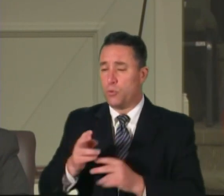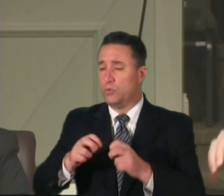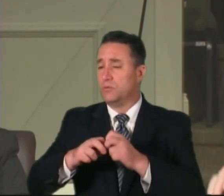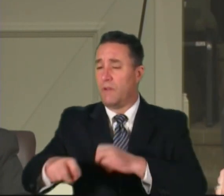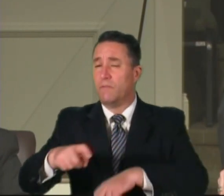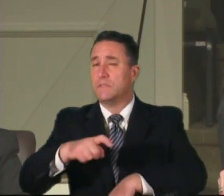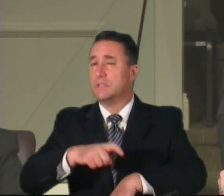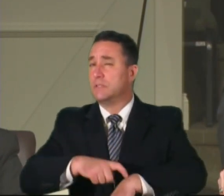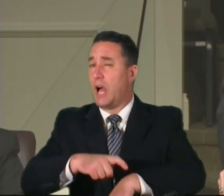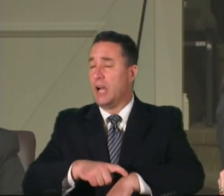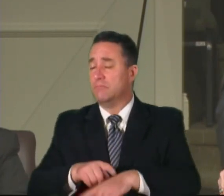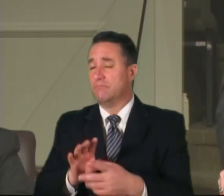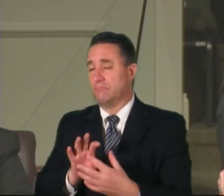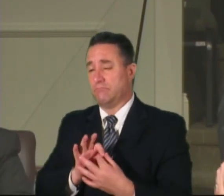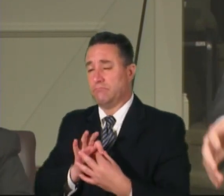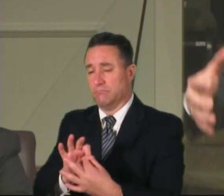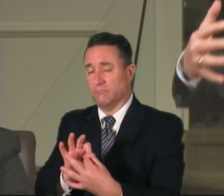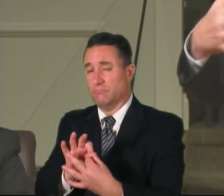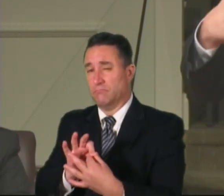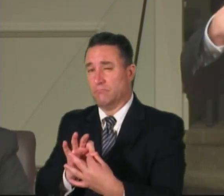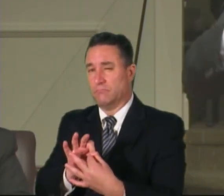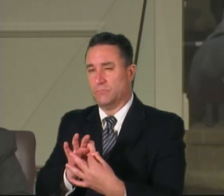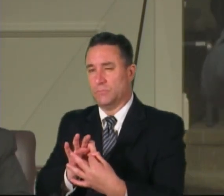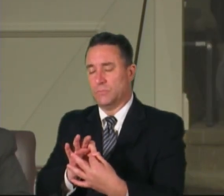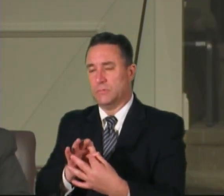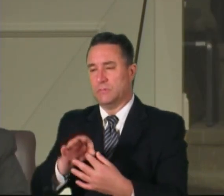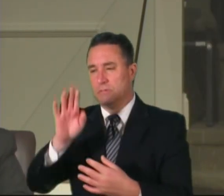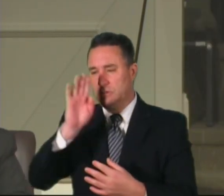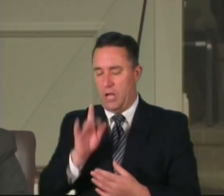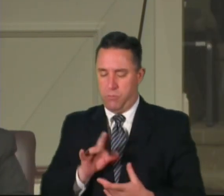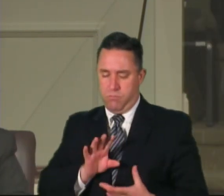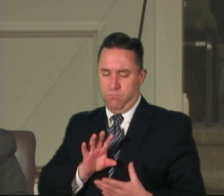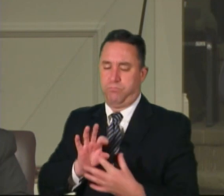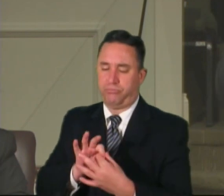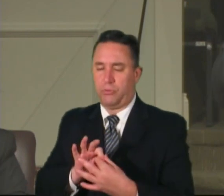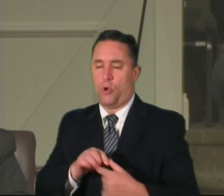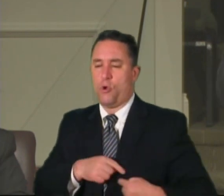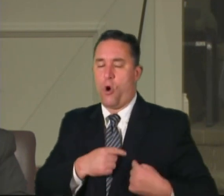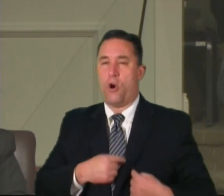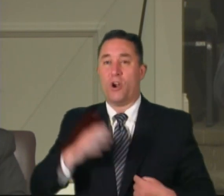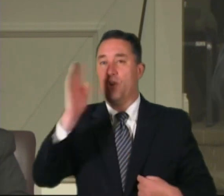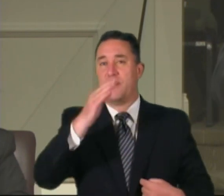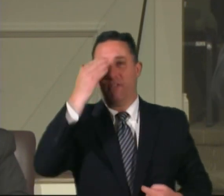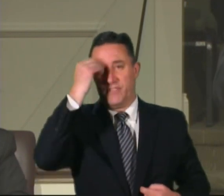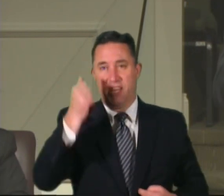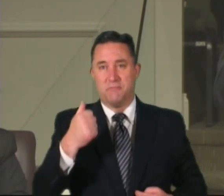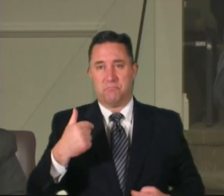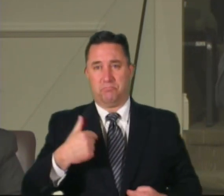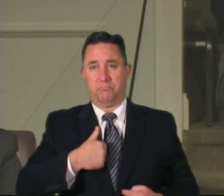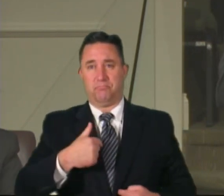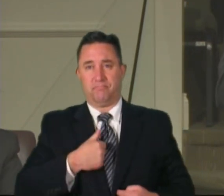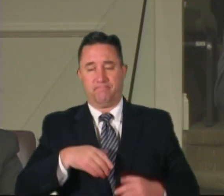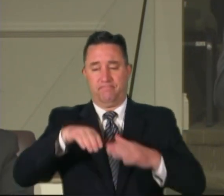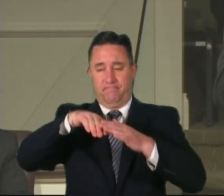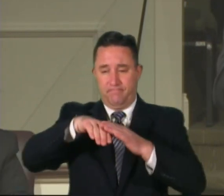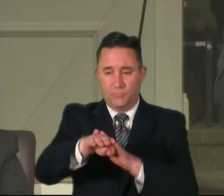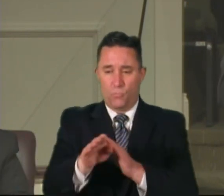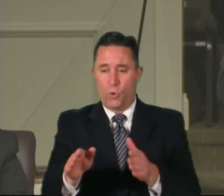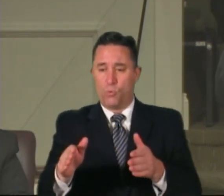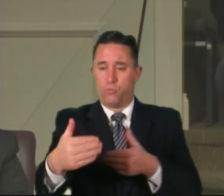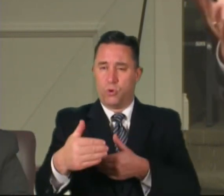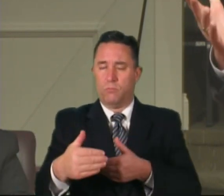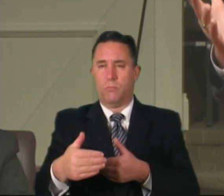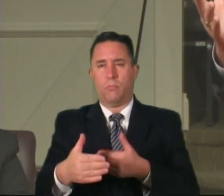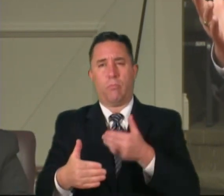difficult times with, God reunites your heart. I'll never forget walking into a room of